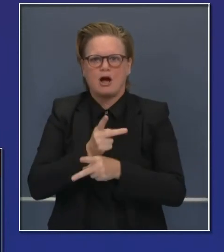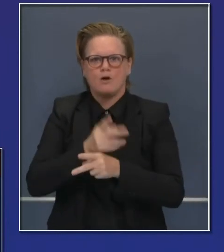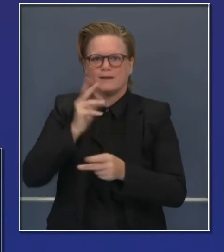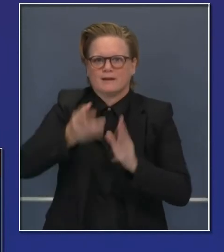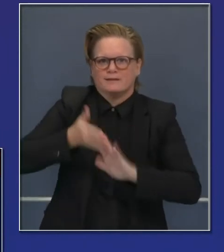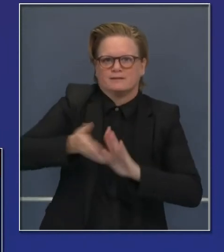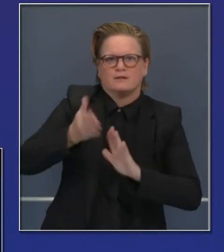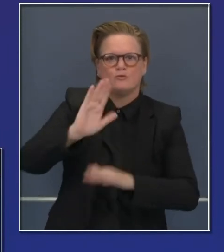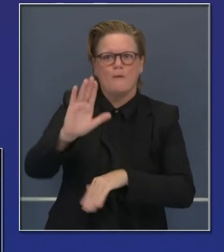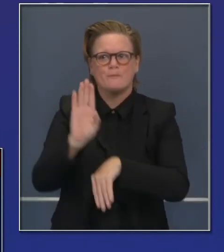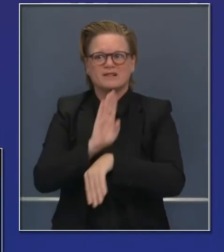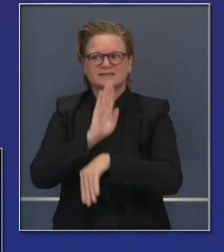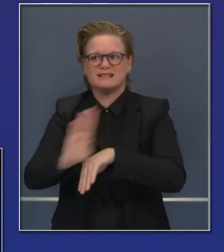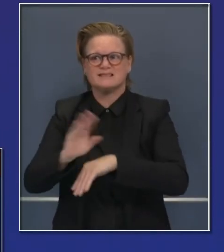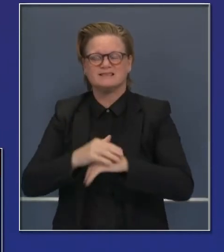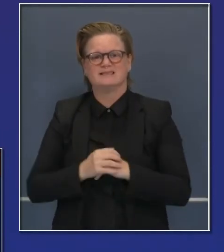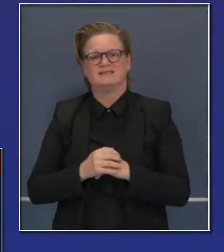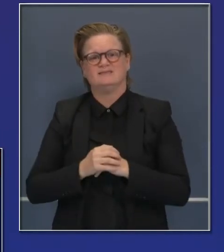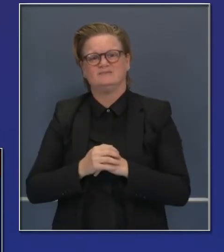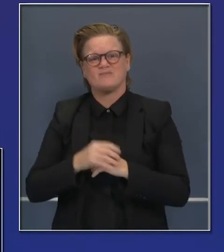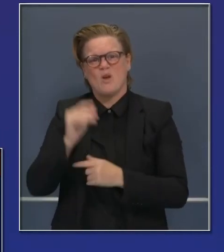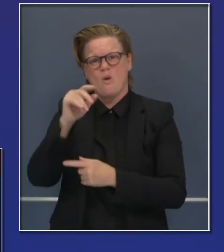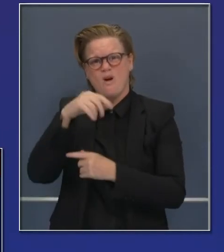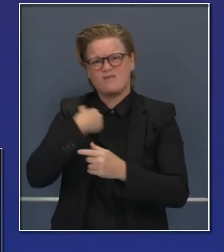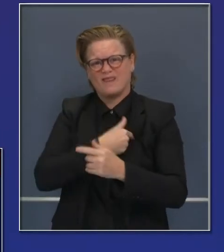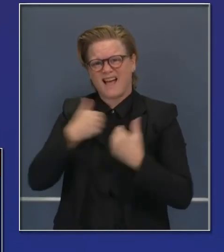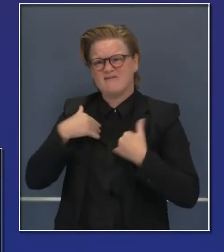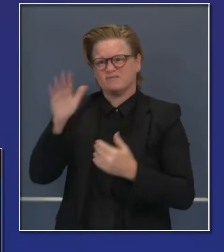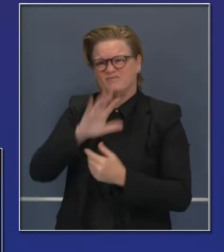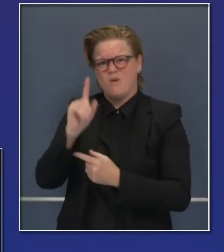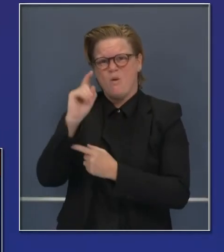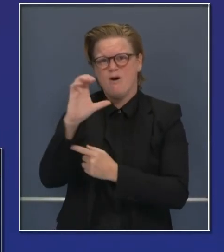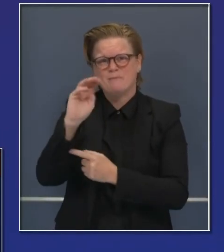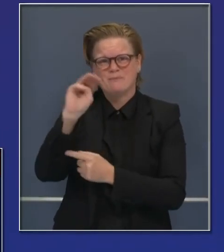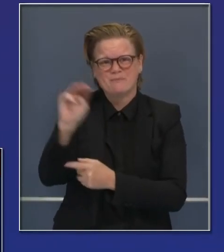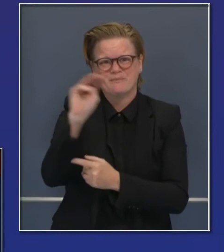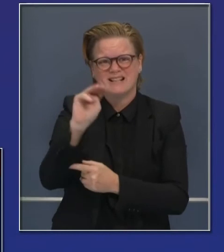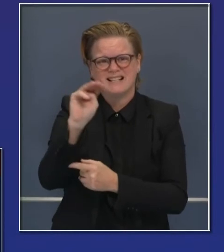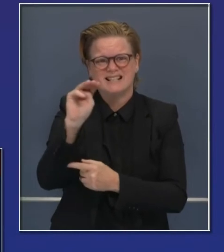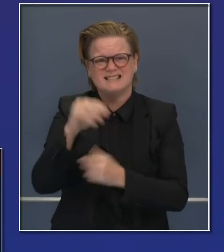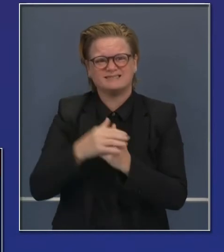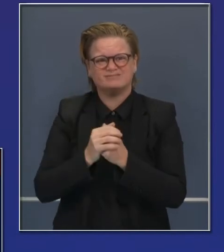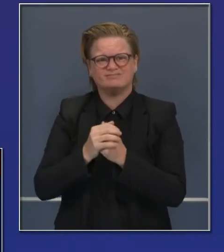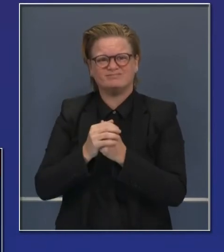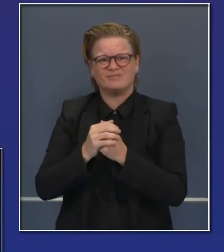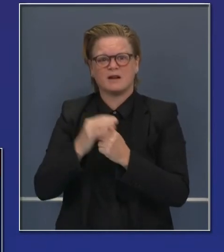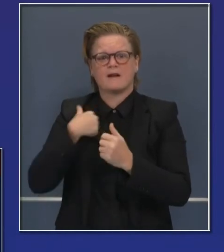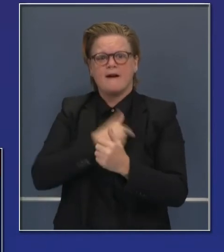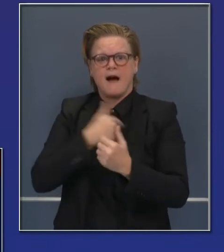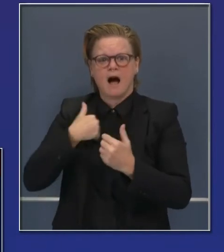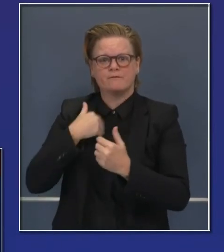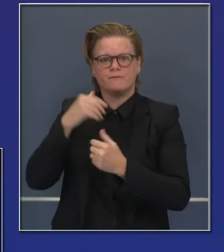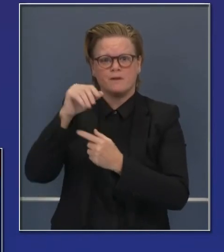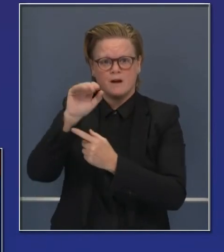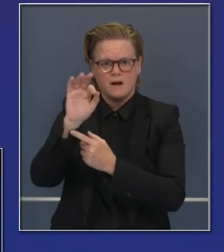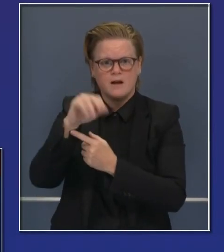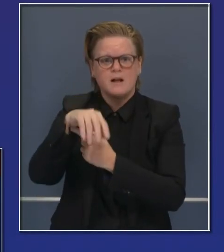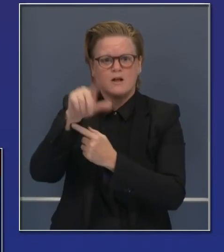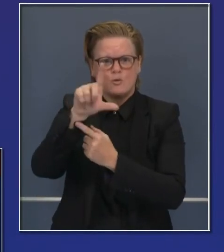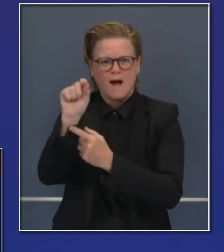will encourage folks to take advantage of this for one reason alone, that it's $100 million in just in the